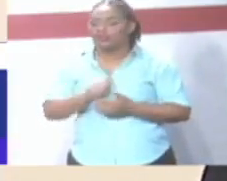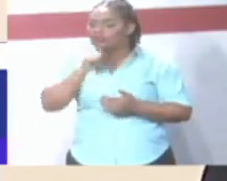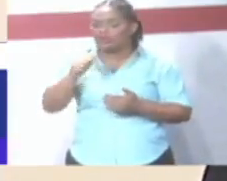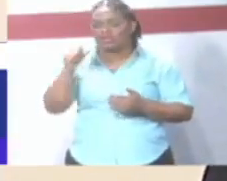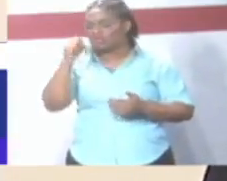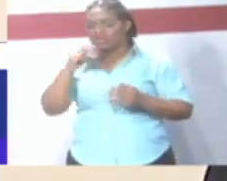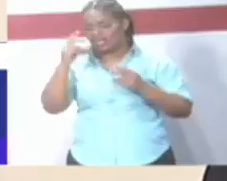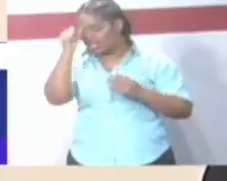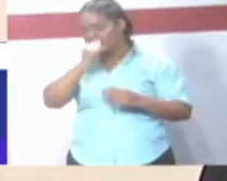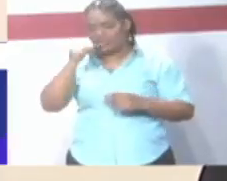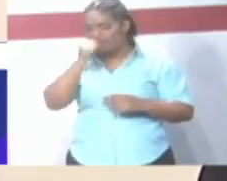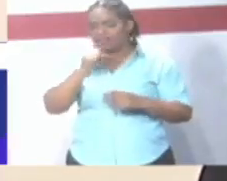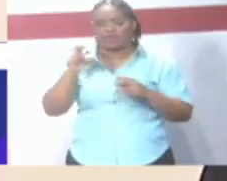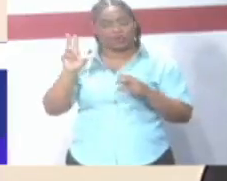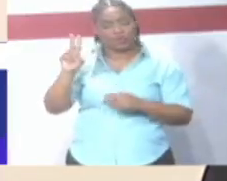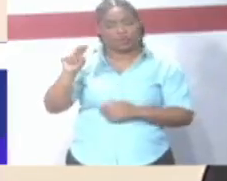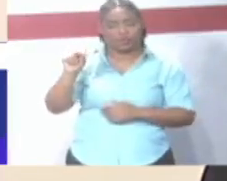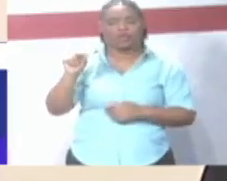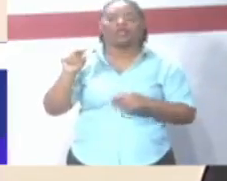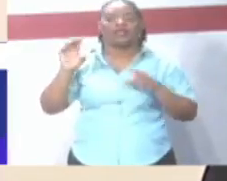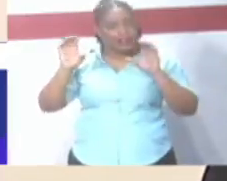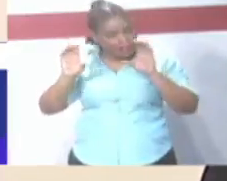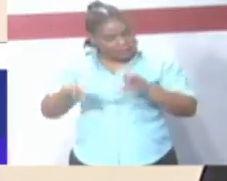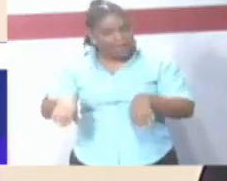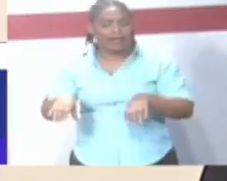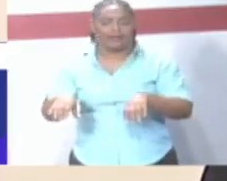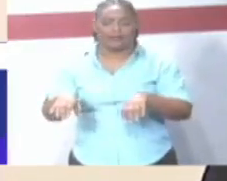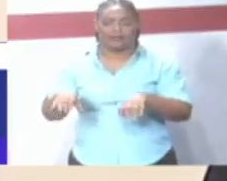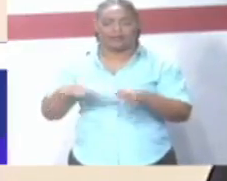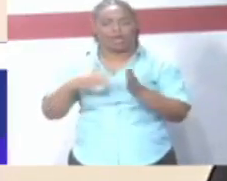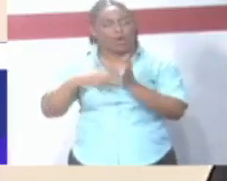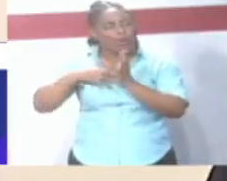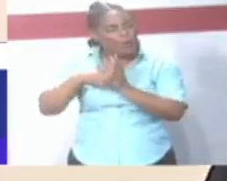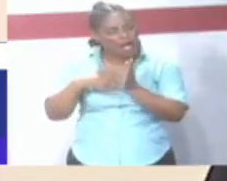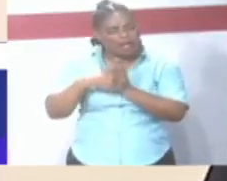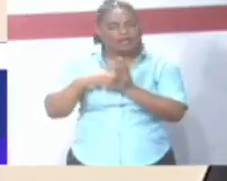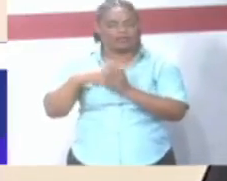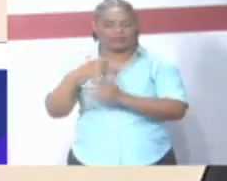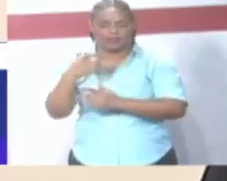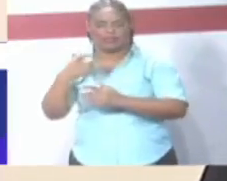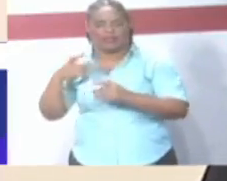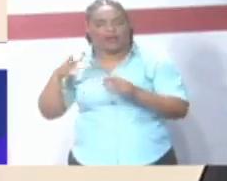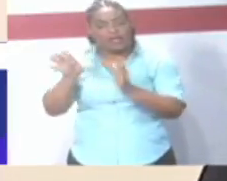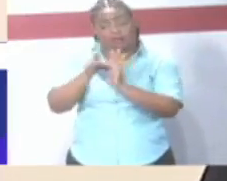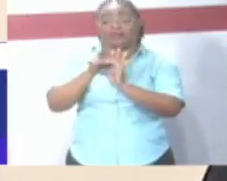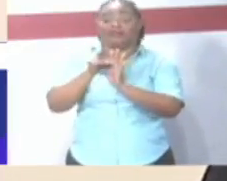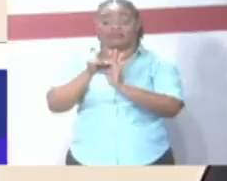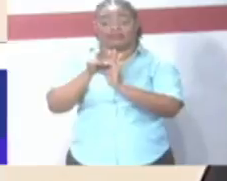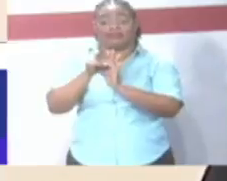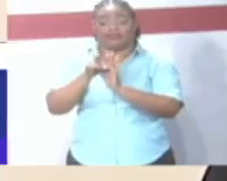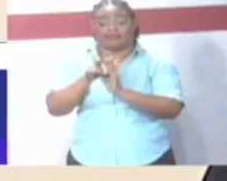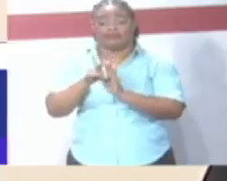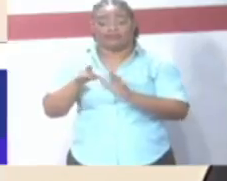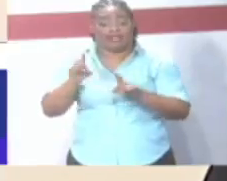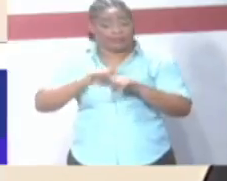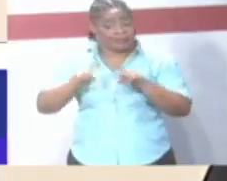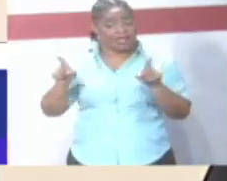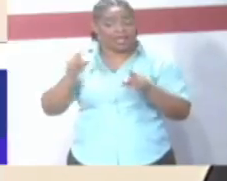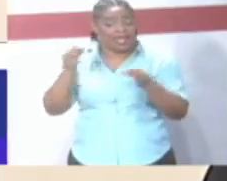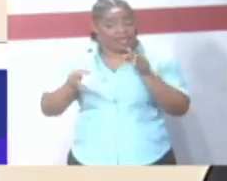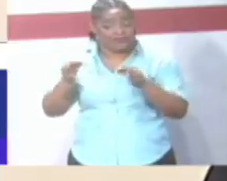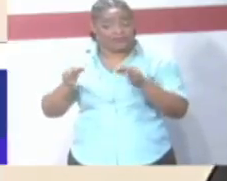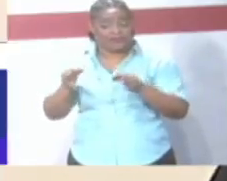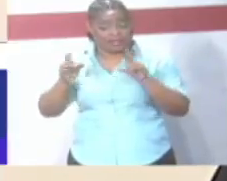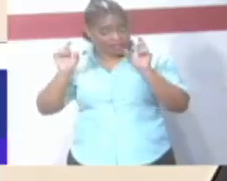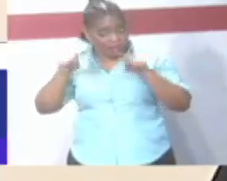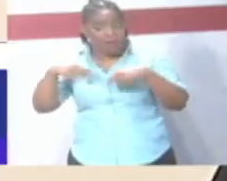You can't get the mild virus. It's coming to everyone. But if it ends up that you have to be in a hospital, get serious, or even